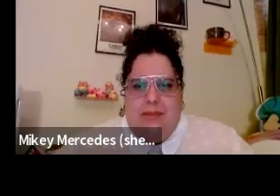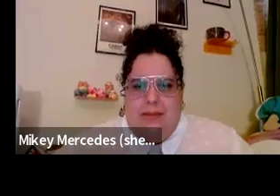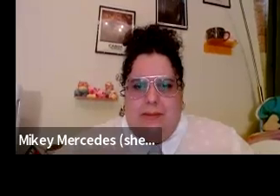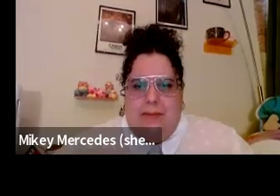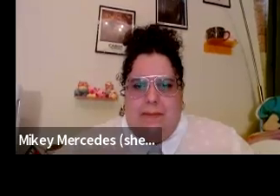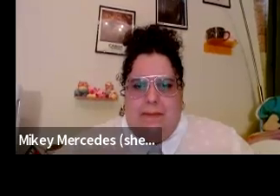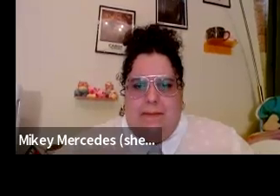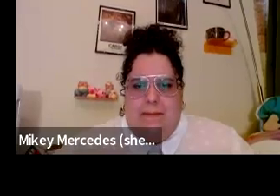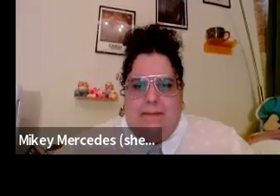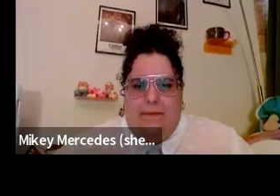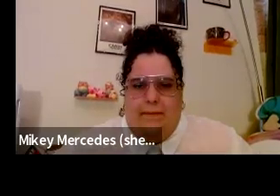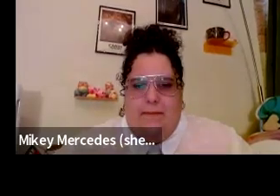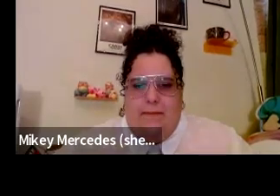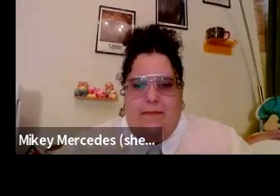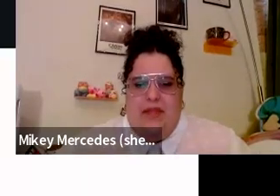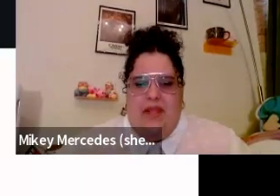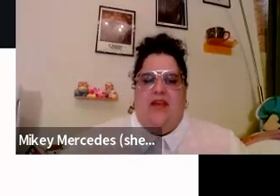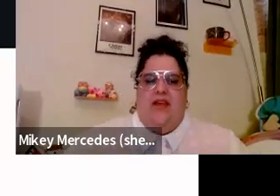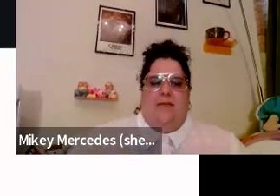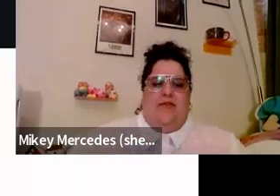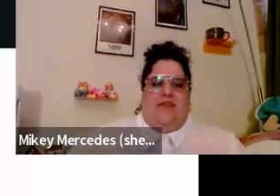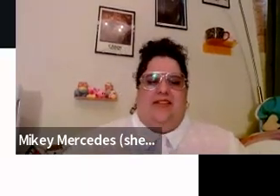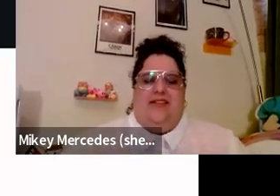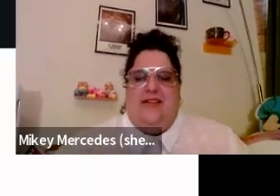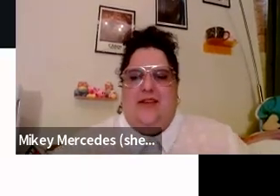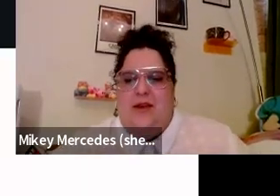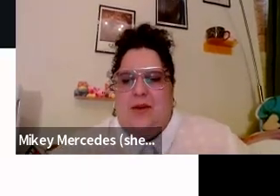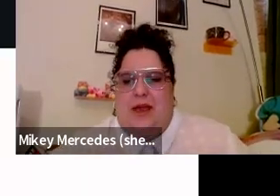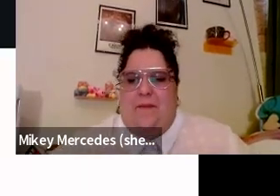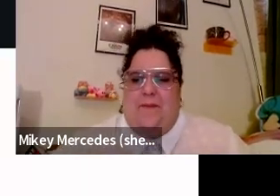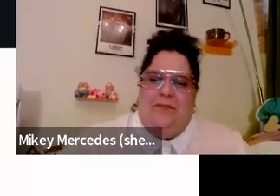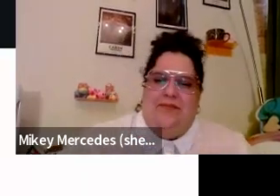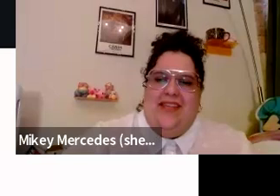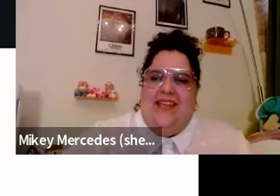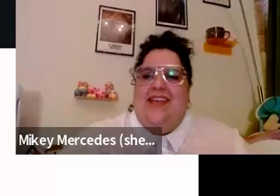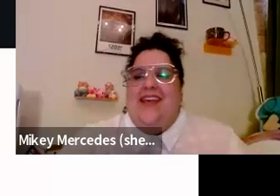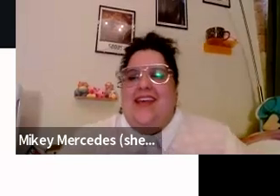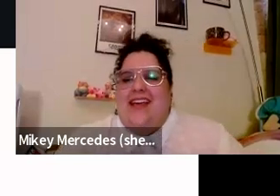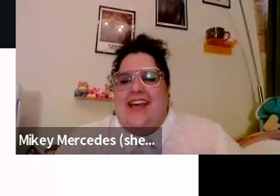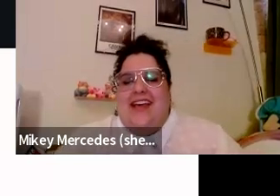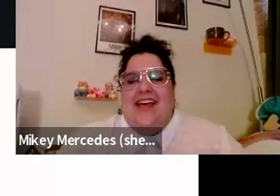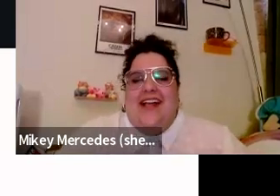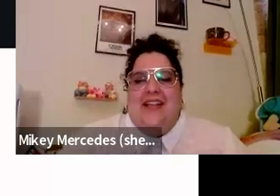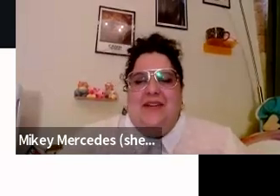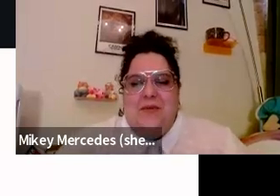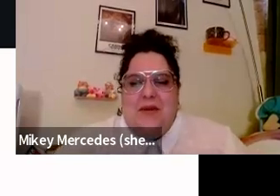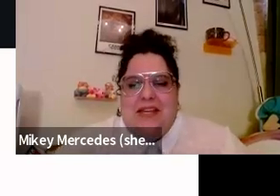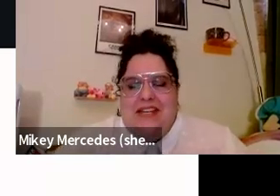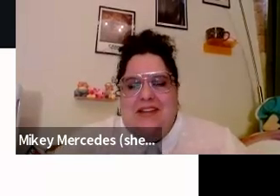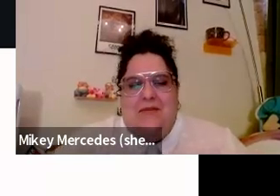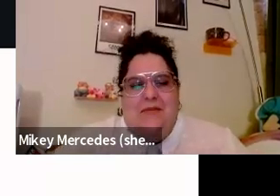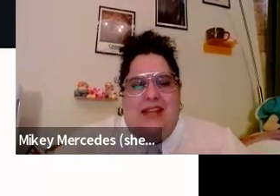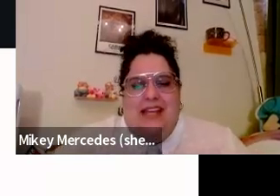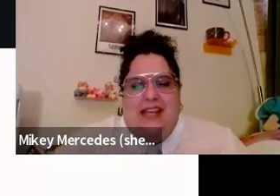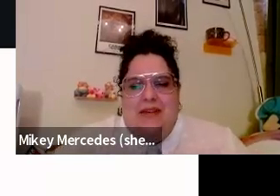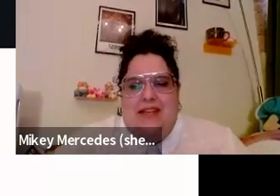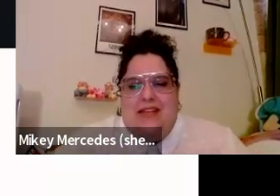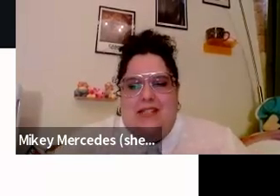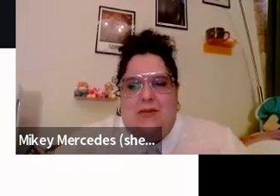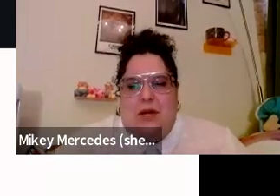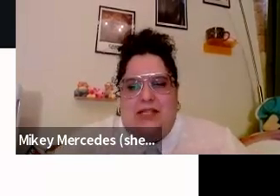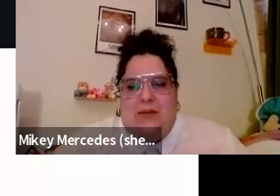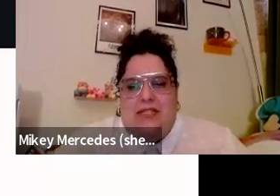So is Mikey ready to go? This is Mikey. I am ready. All right, Mikey, take